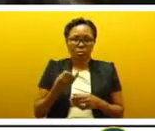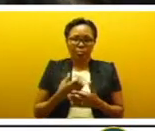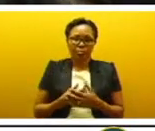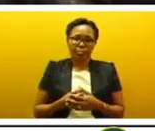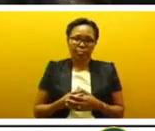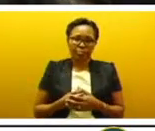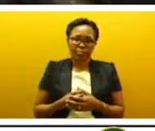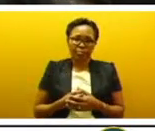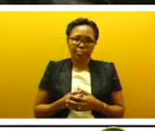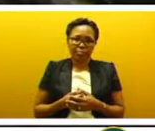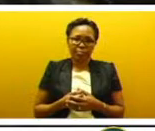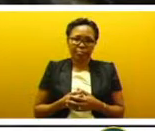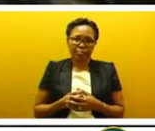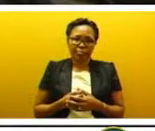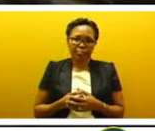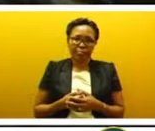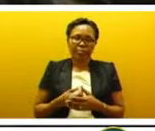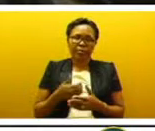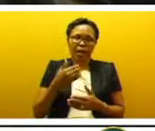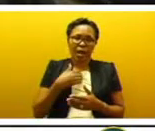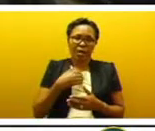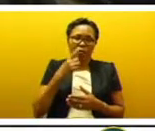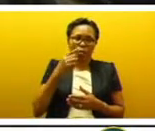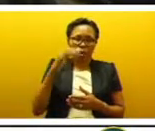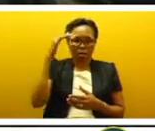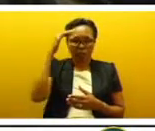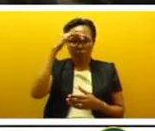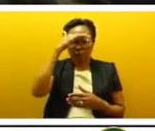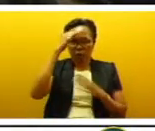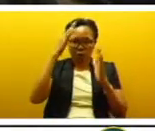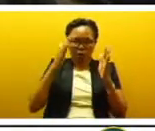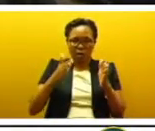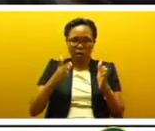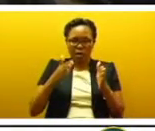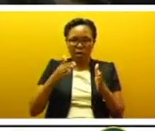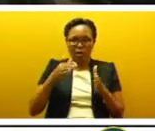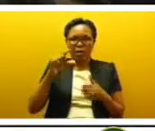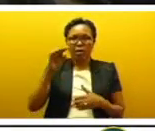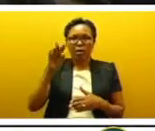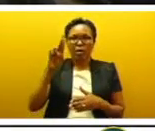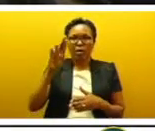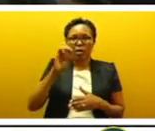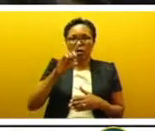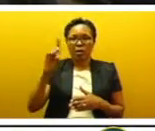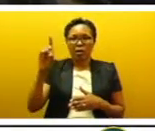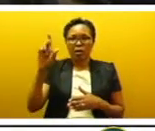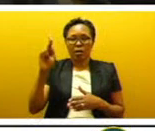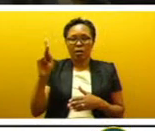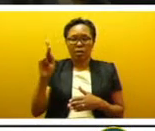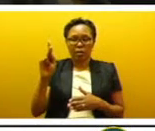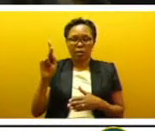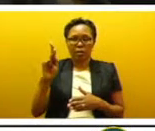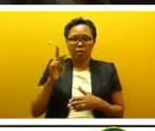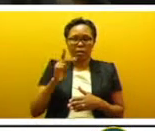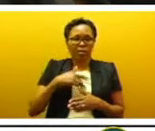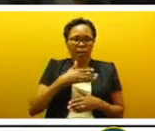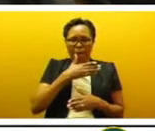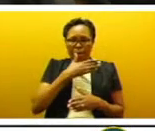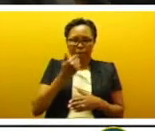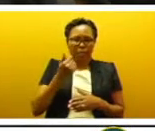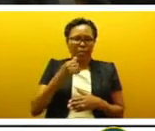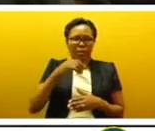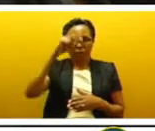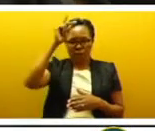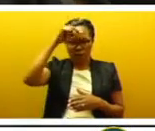besides a Greek philosopher known as Plotinus and Adam Smith, my favorite philosopher is called